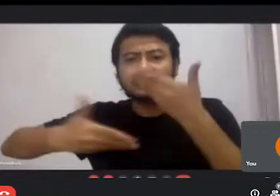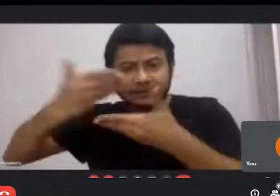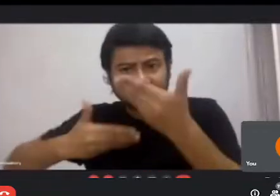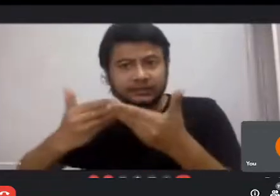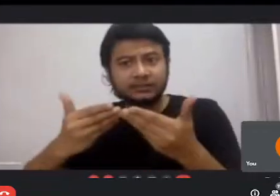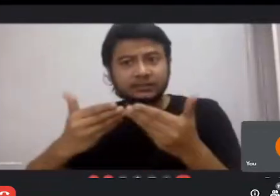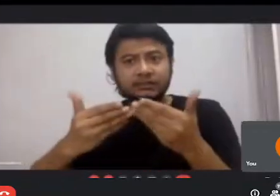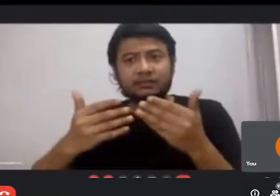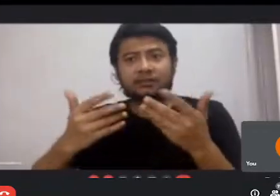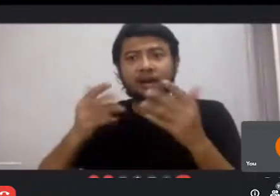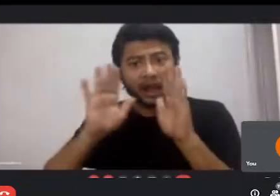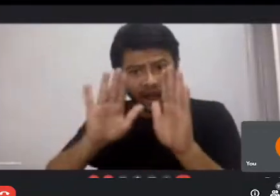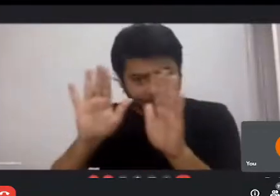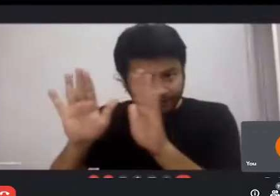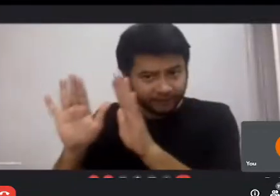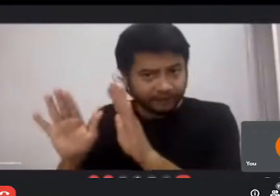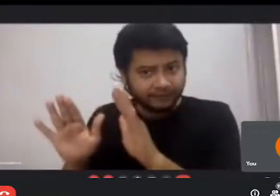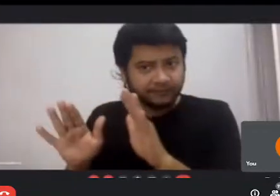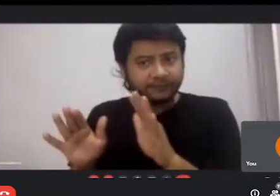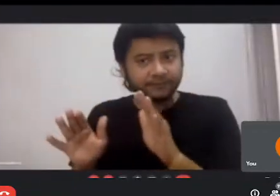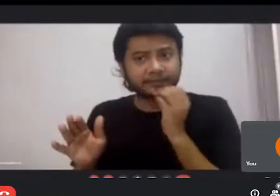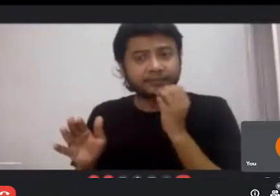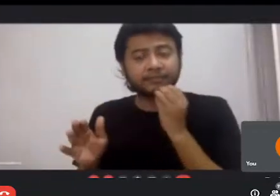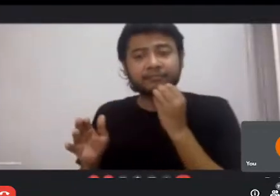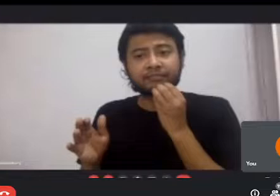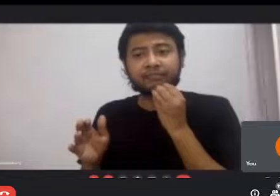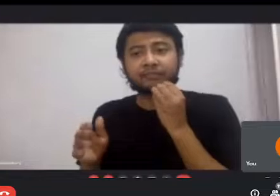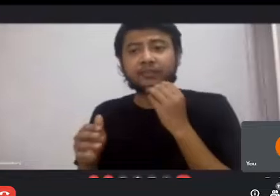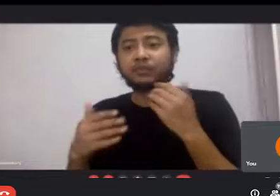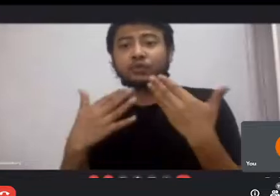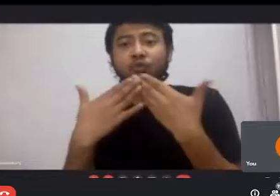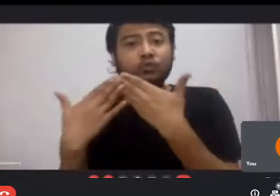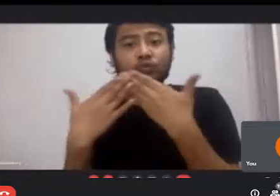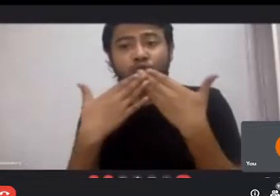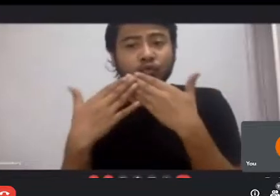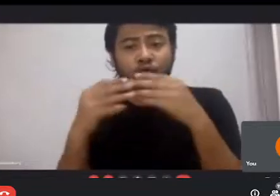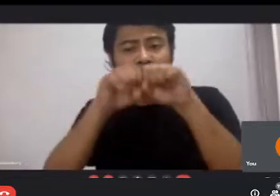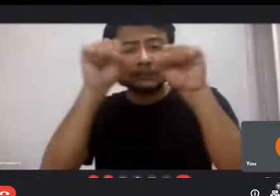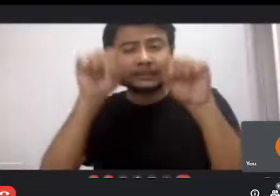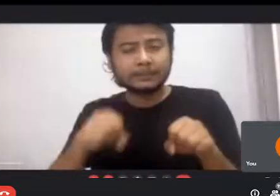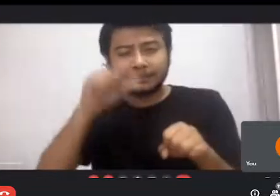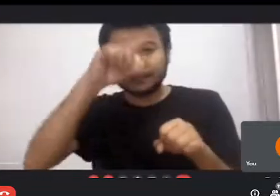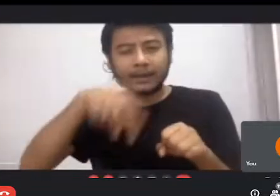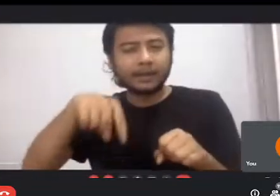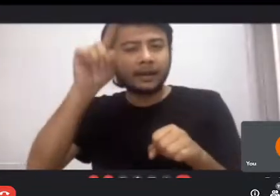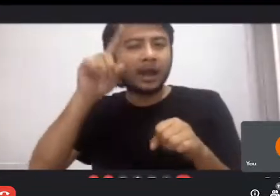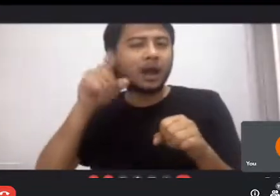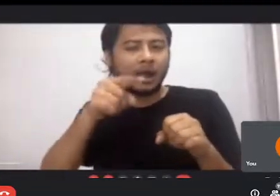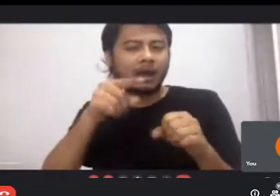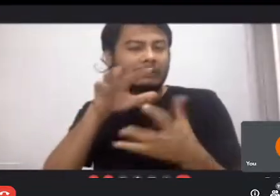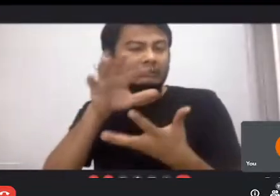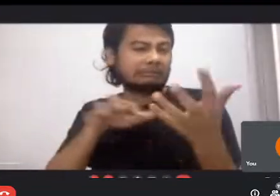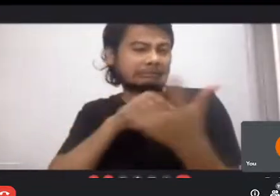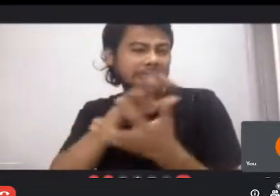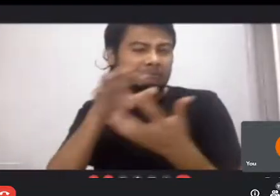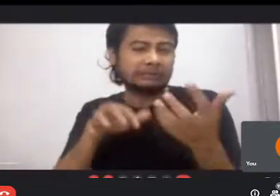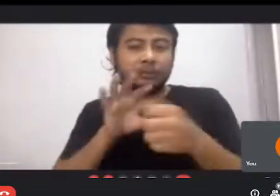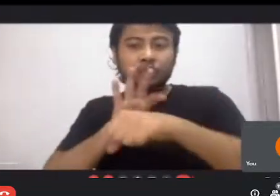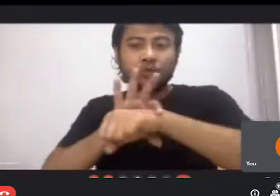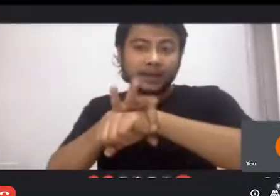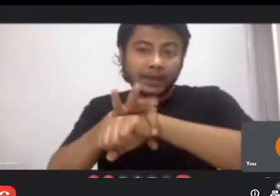To enter the school system is more complicated. Shall we ask Nirav and Deepu about